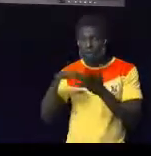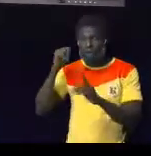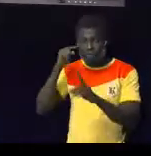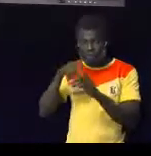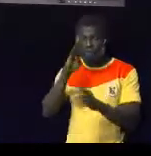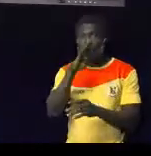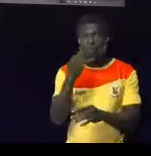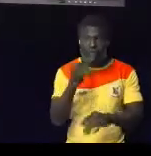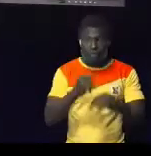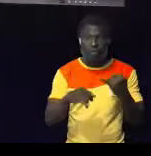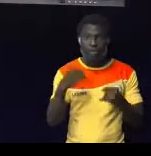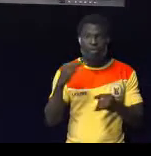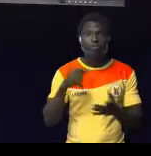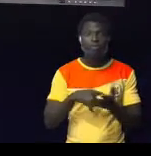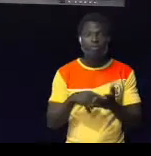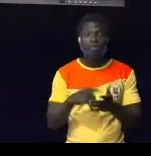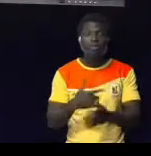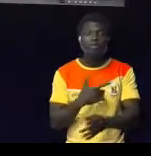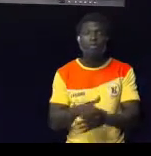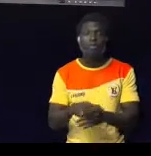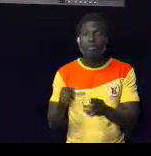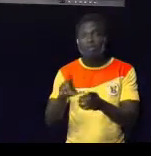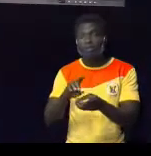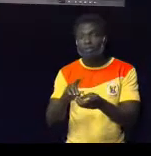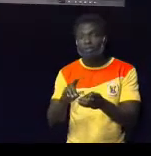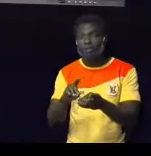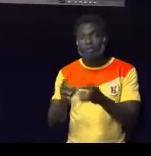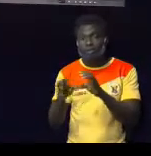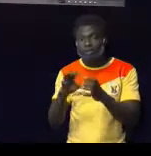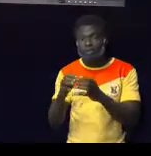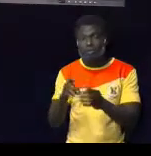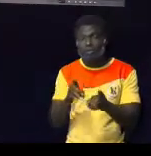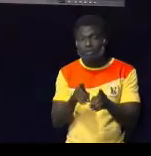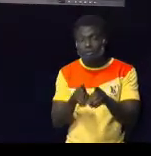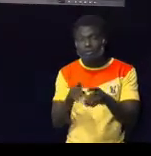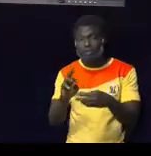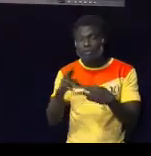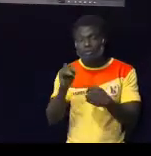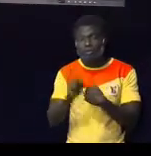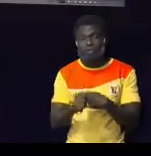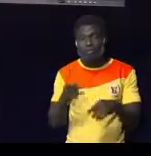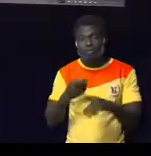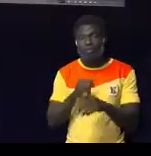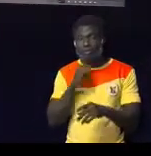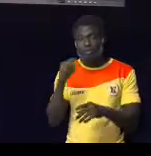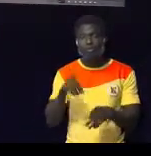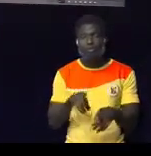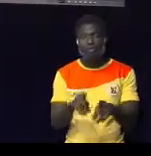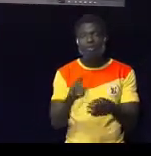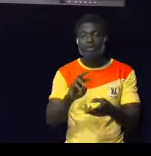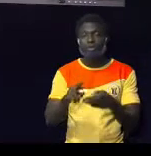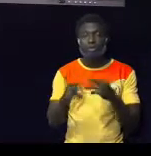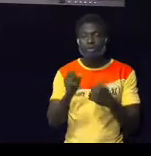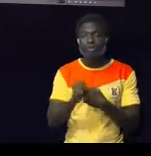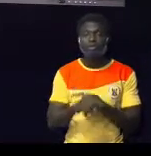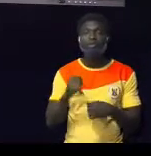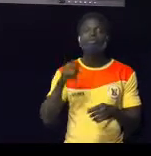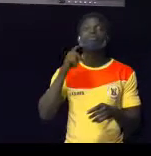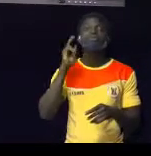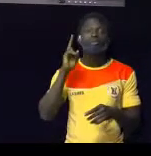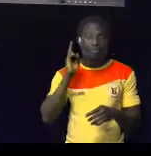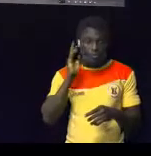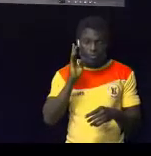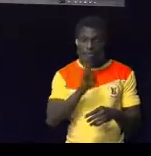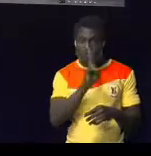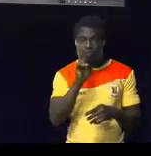objectives? By the end of this lesson, you should be able to differentiate direct relationships from indirect relationships. You should also be able to